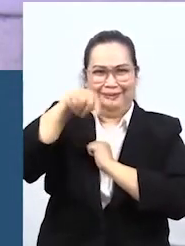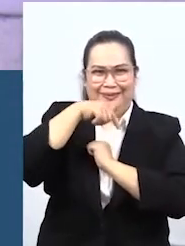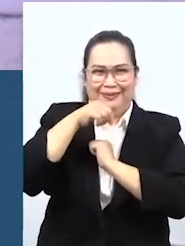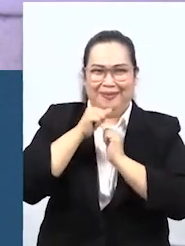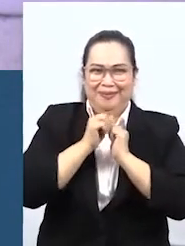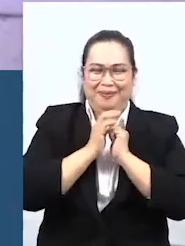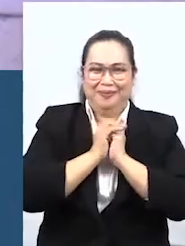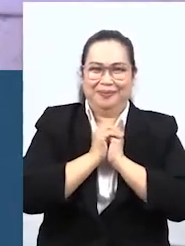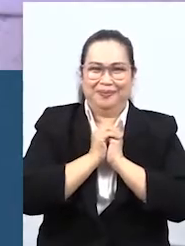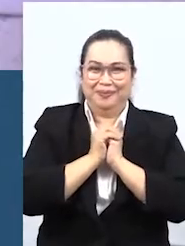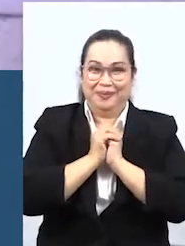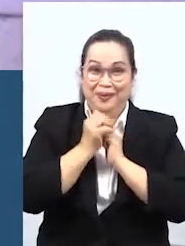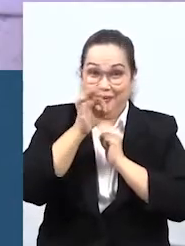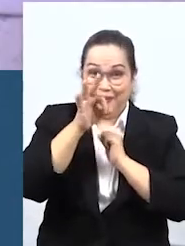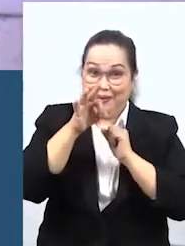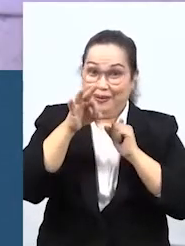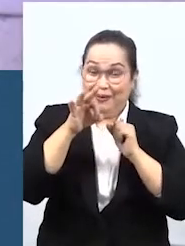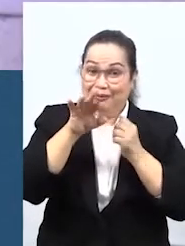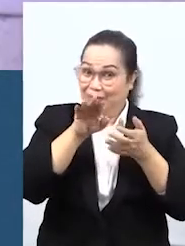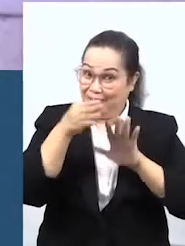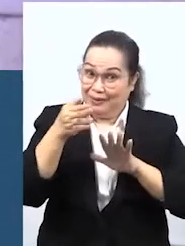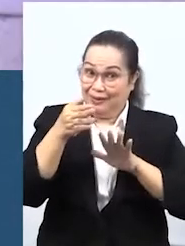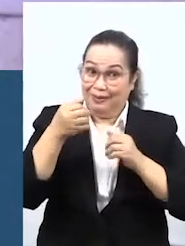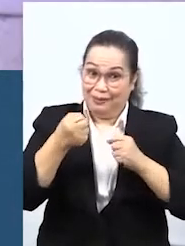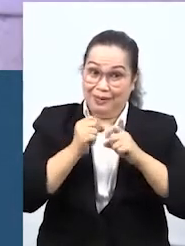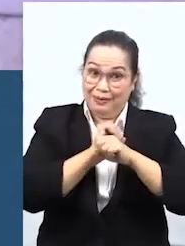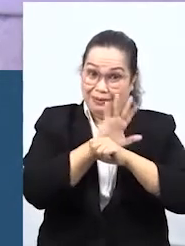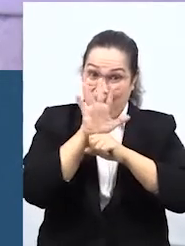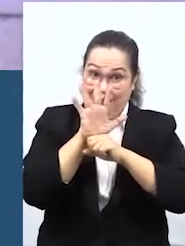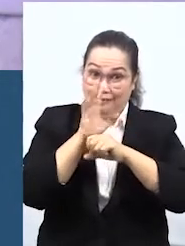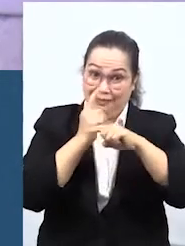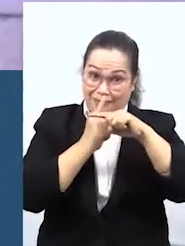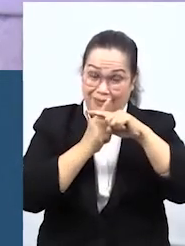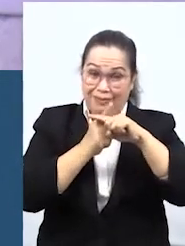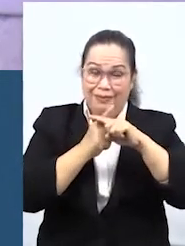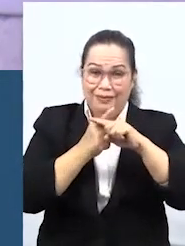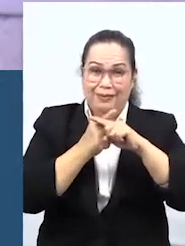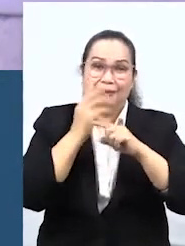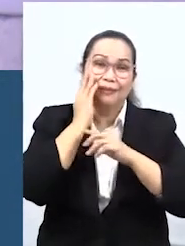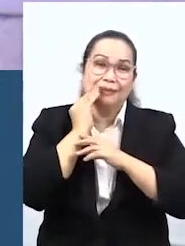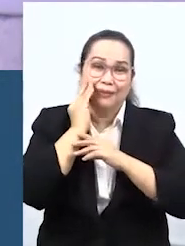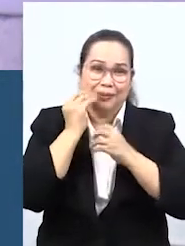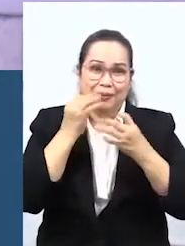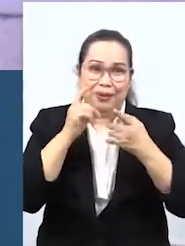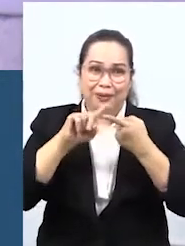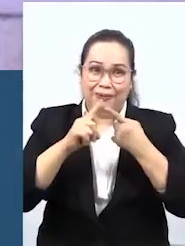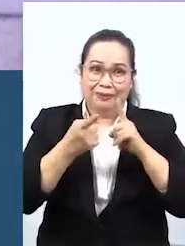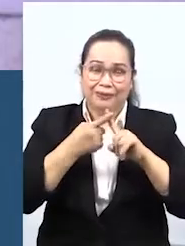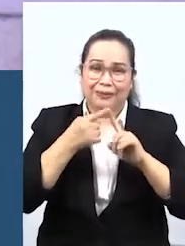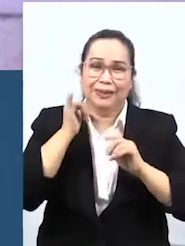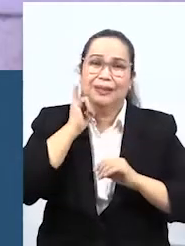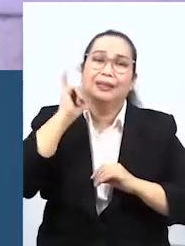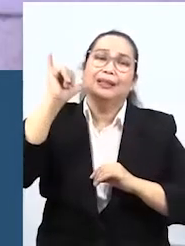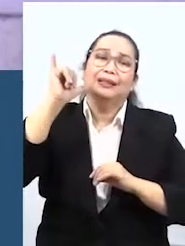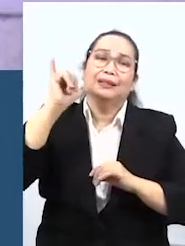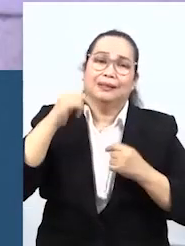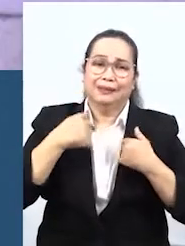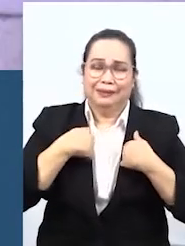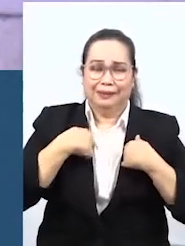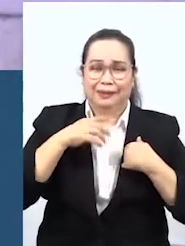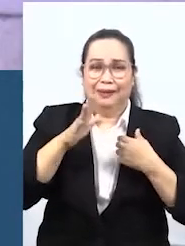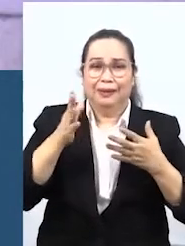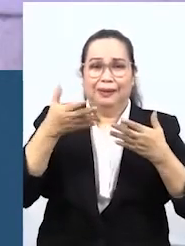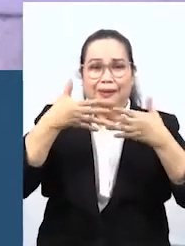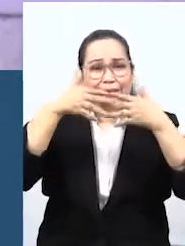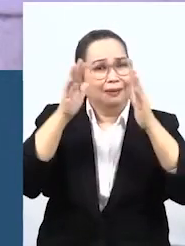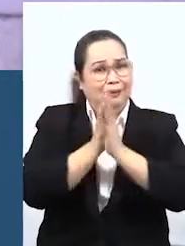it you lost someone in this pandemic I have many friends suicidal they lost their business they